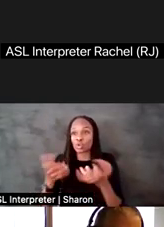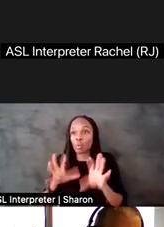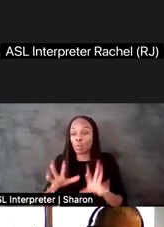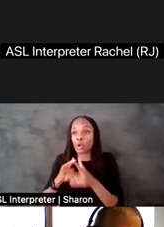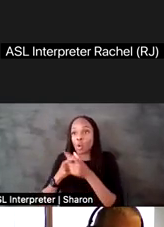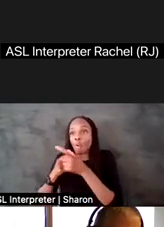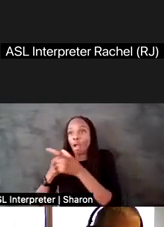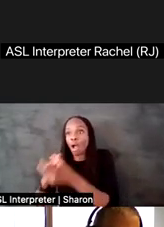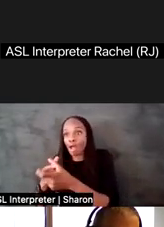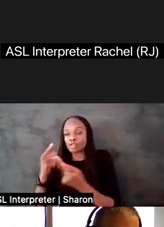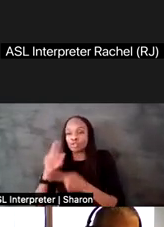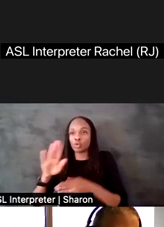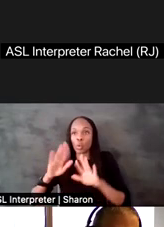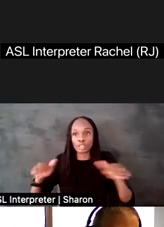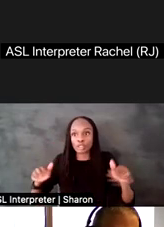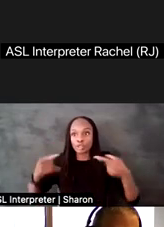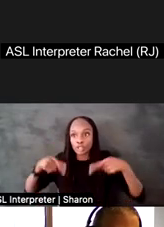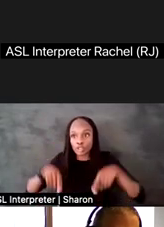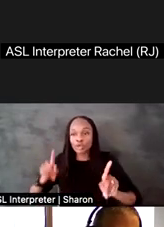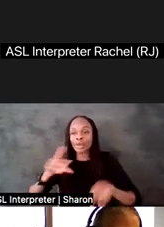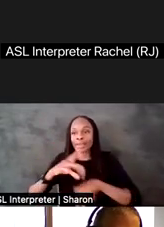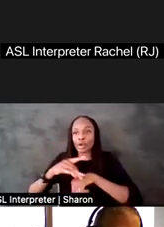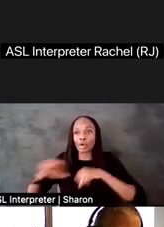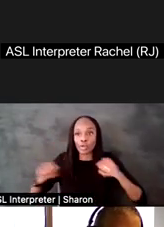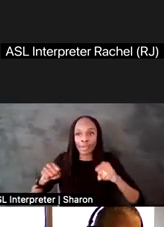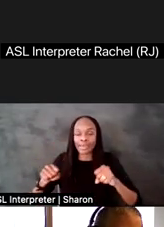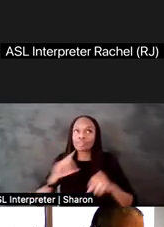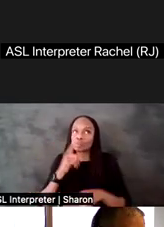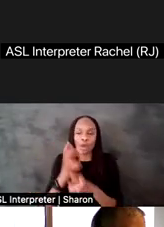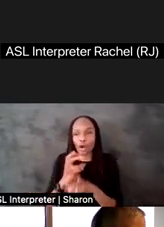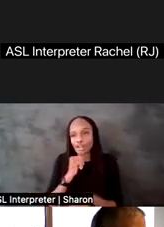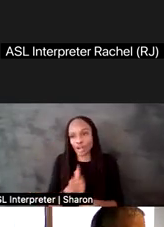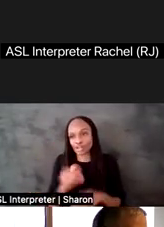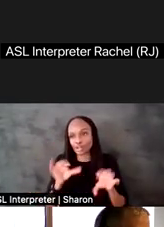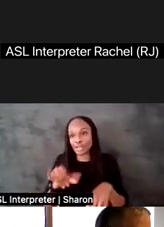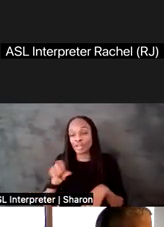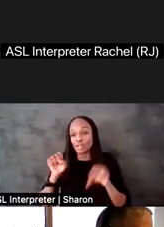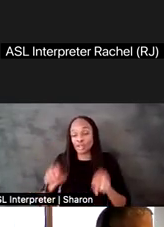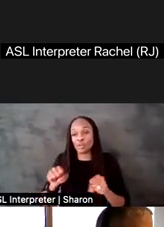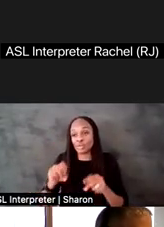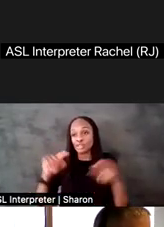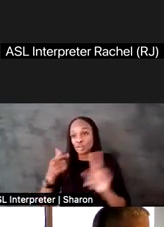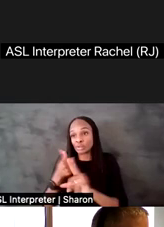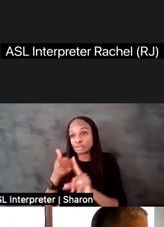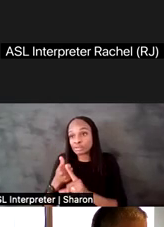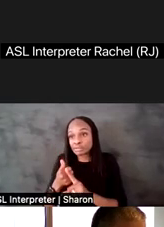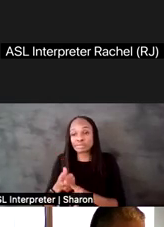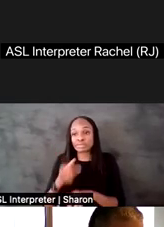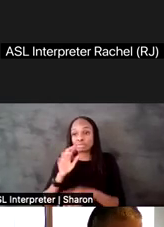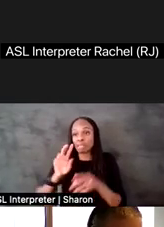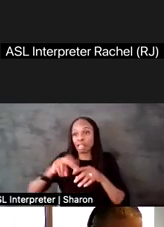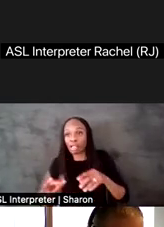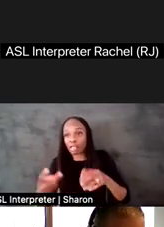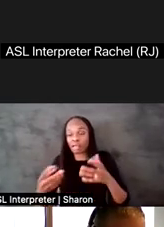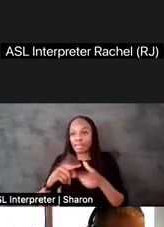the earthquake shaking. It's super difficult to not want to do that, but you can cut up your feet, you can trip, you can twist your ankle, and then your